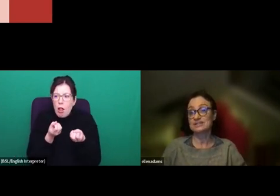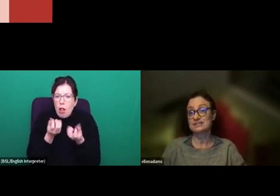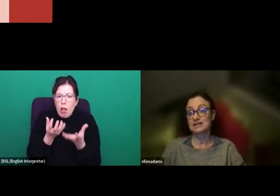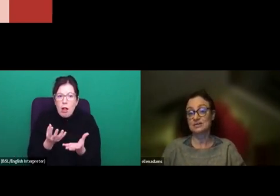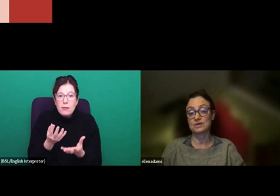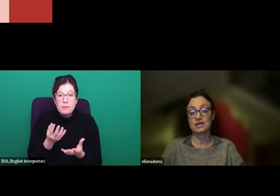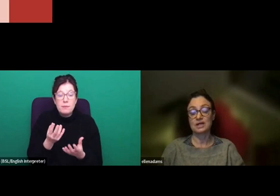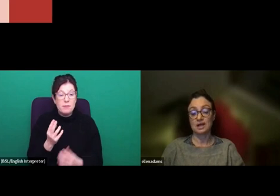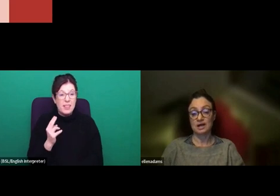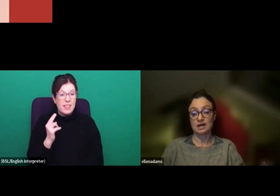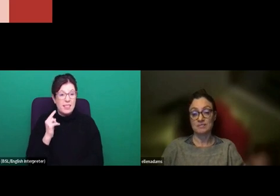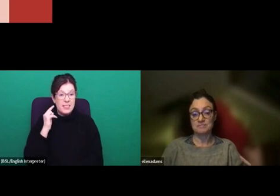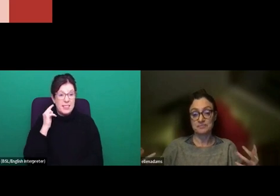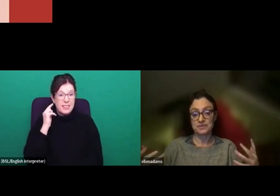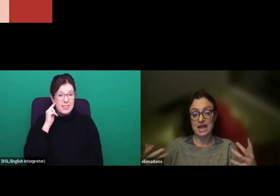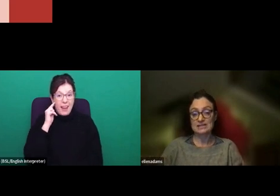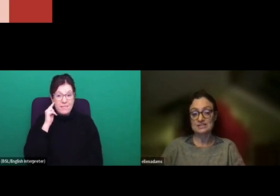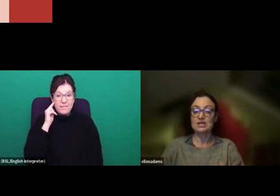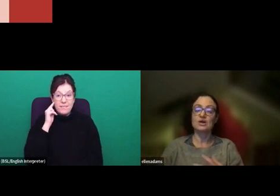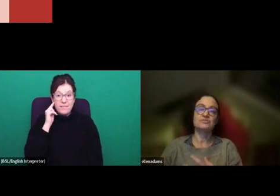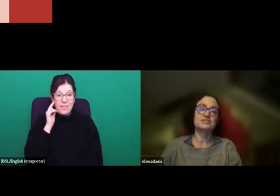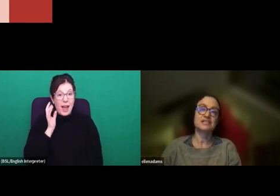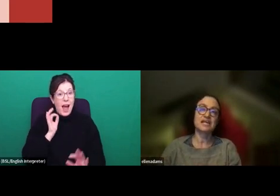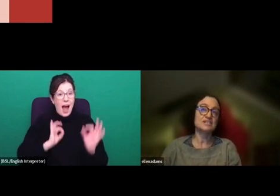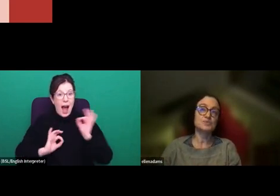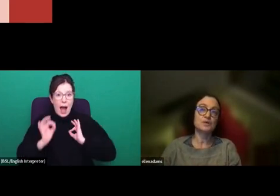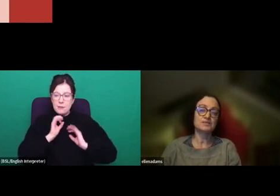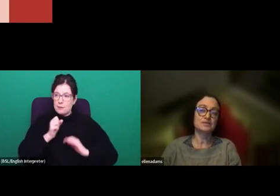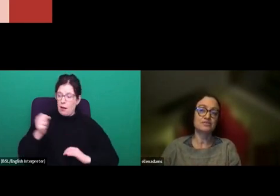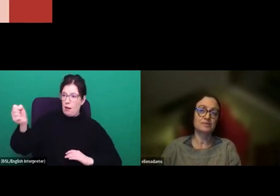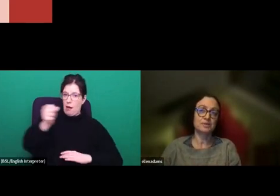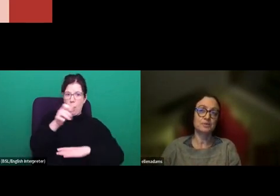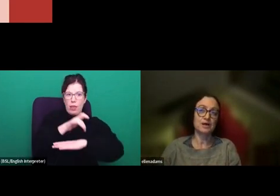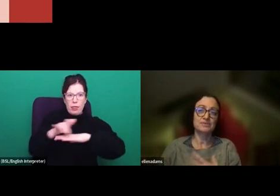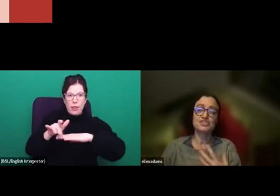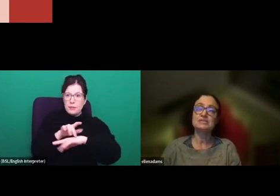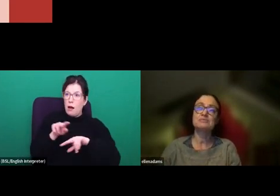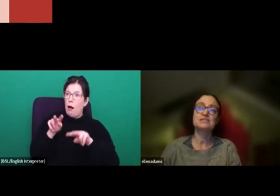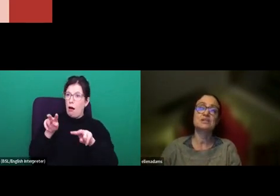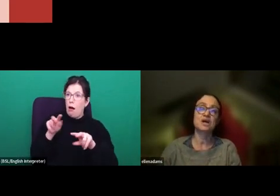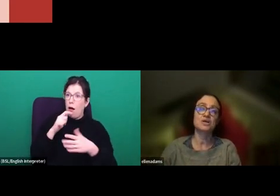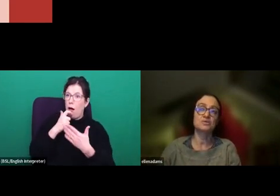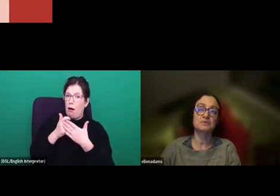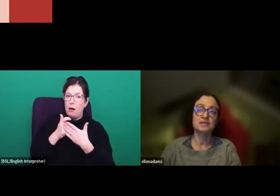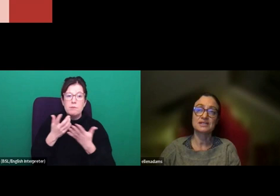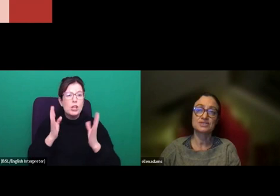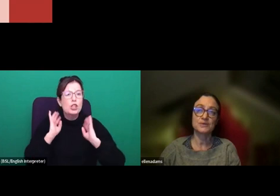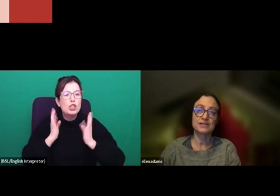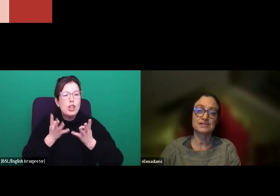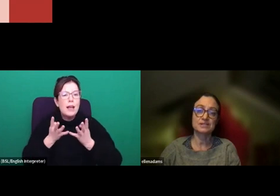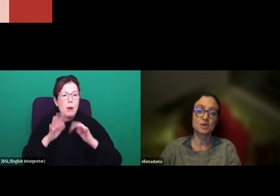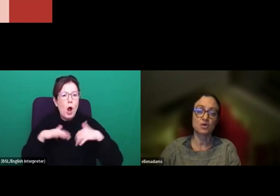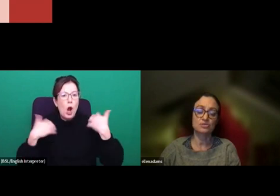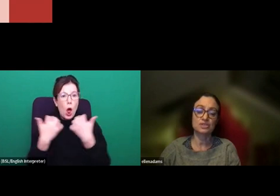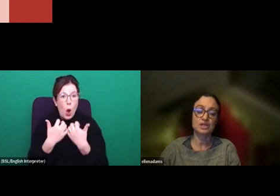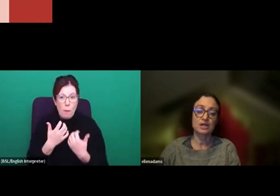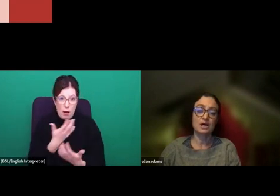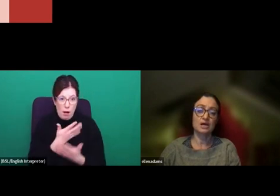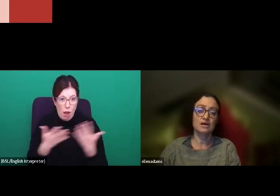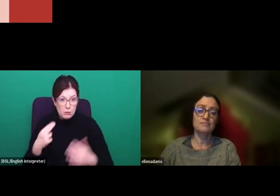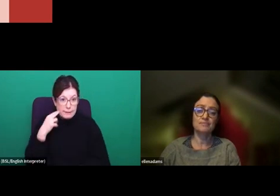deaf BSL actor on stage works incredibly well. And Shakespeare's Globe is doing this a